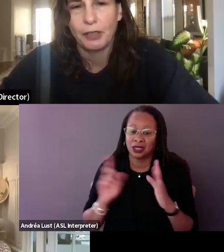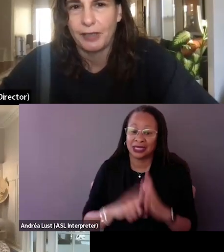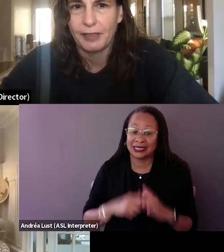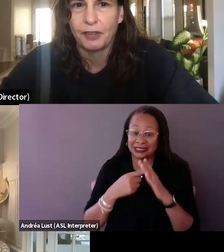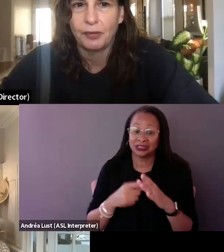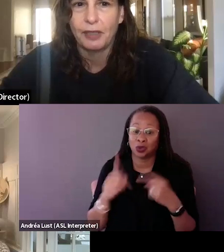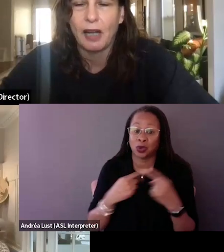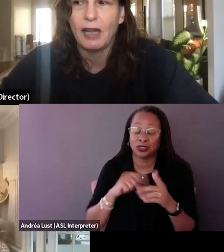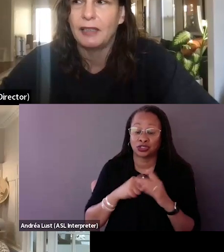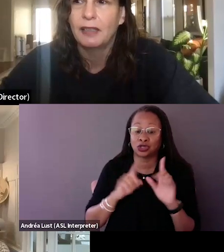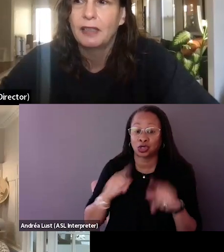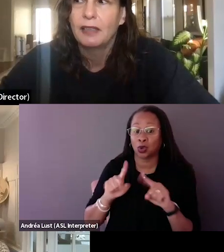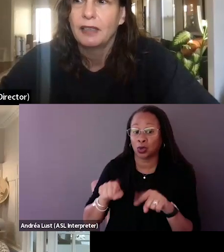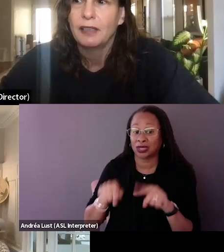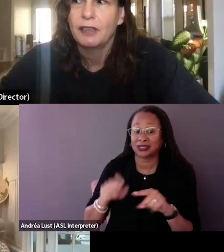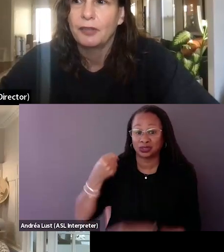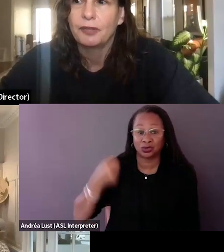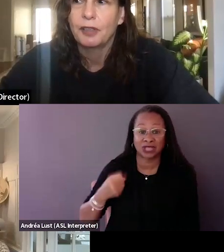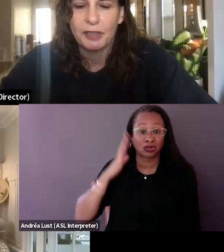we started going to South Korea,